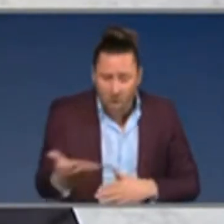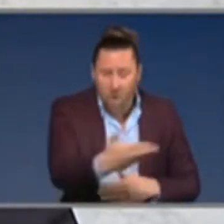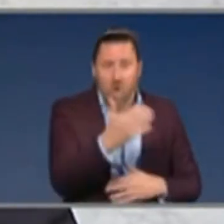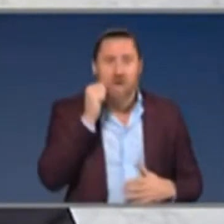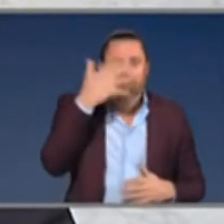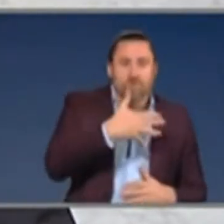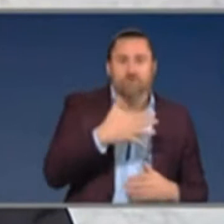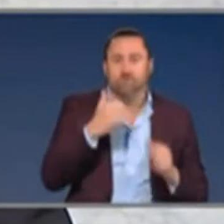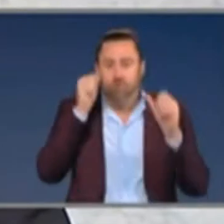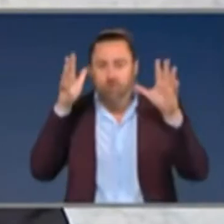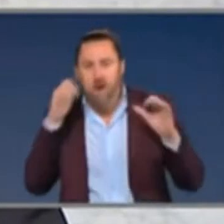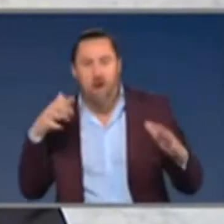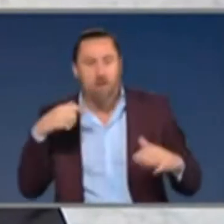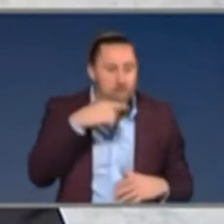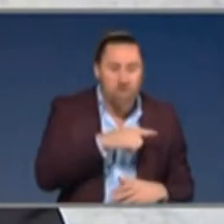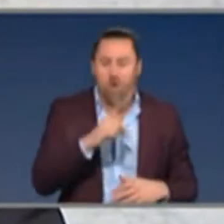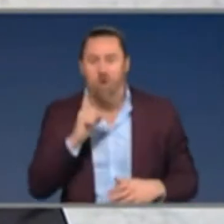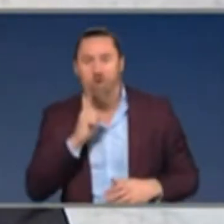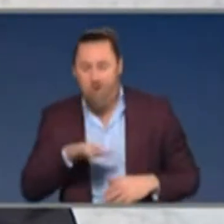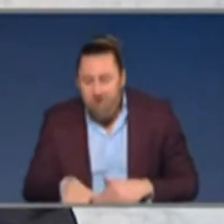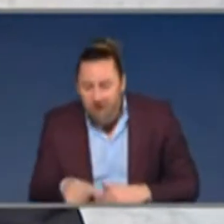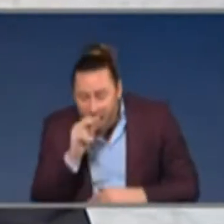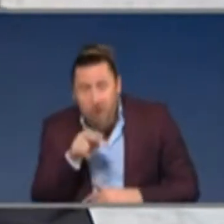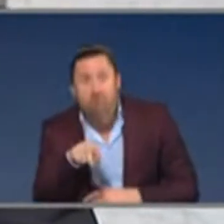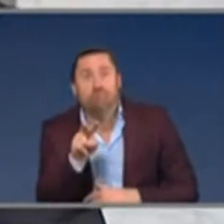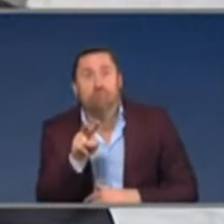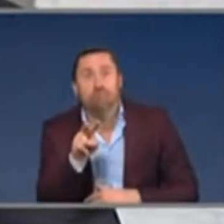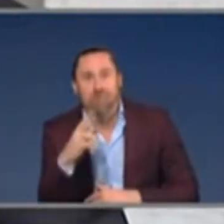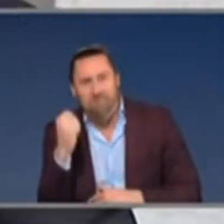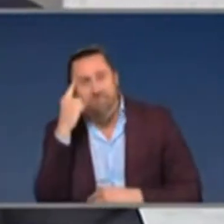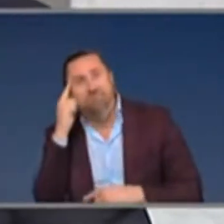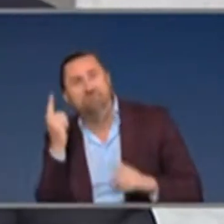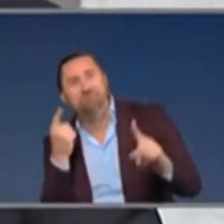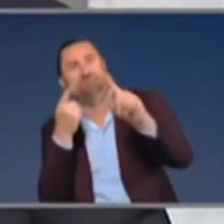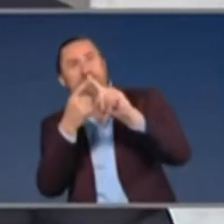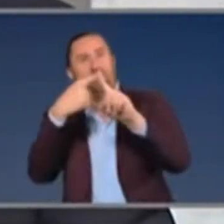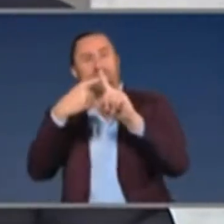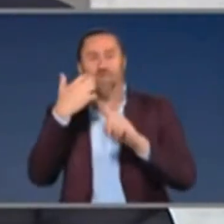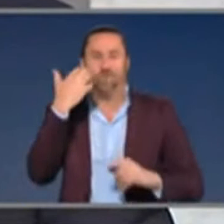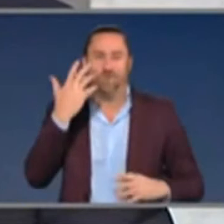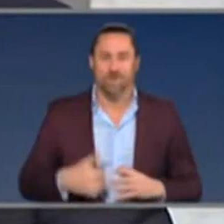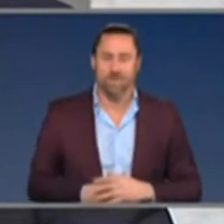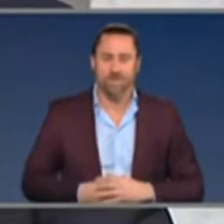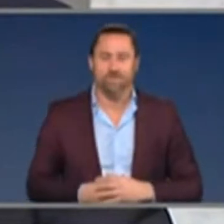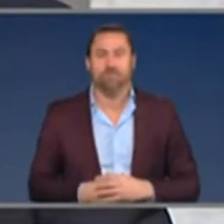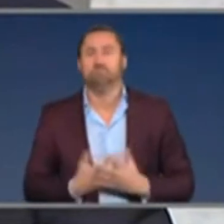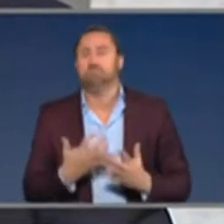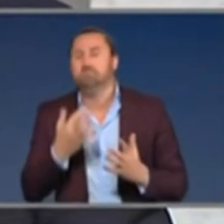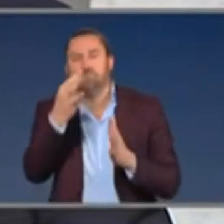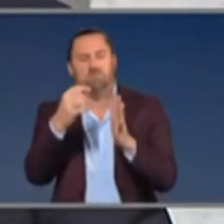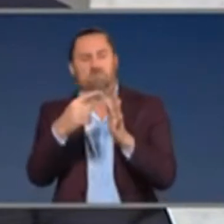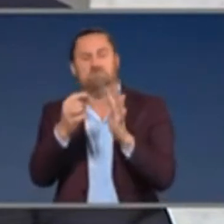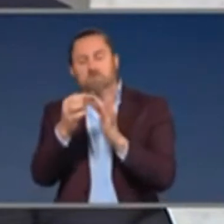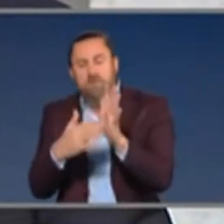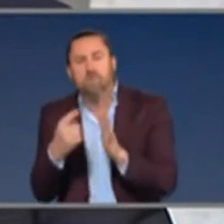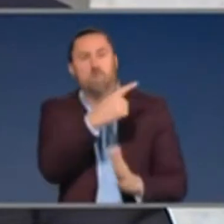today and every Indigenous person in the country today. Yep. Prime Minister and Minister Wyatt, there's